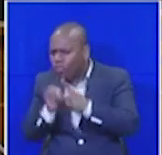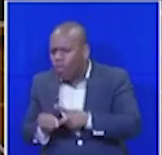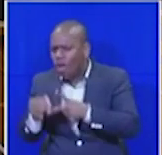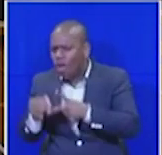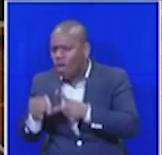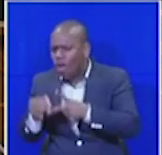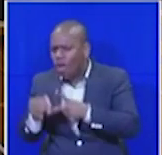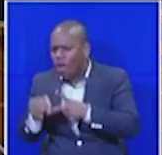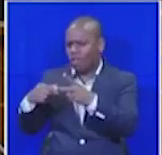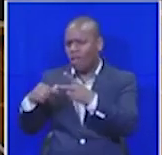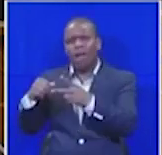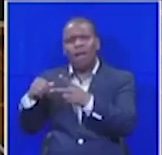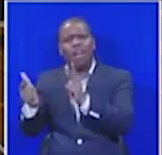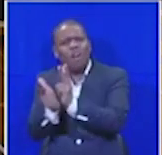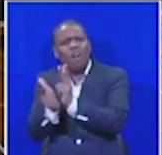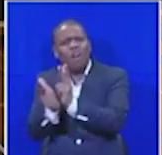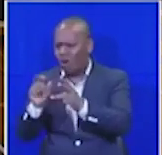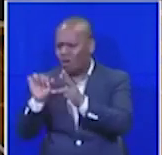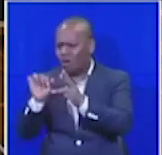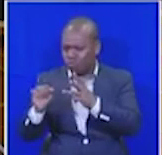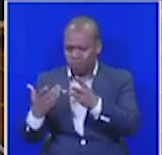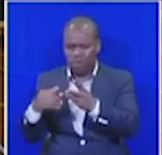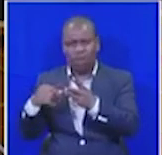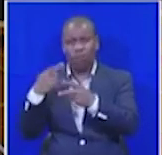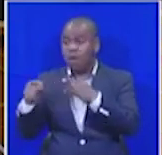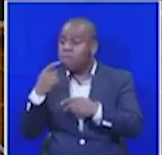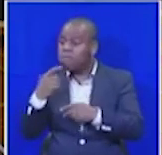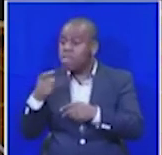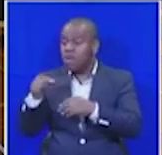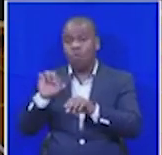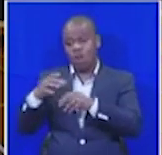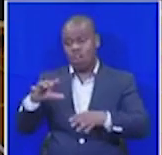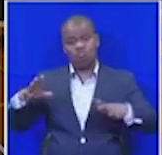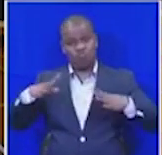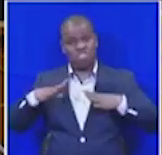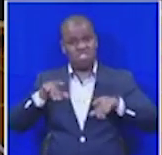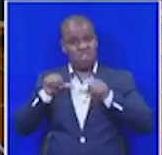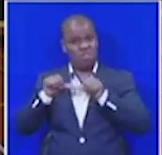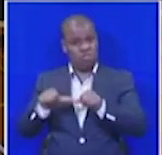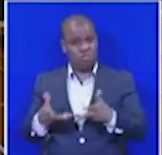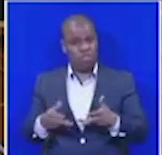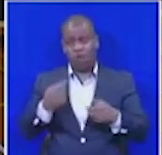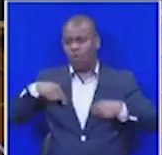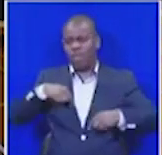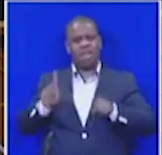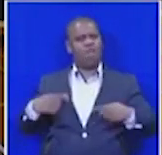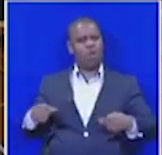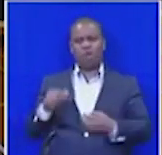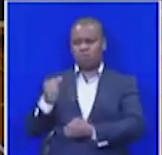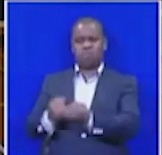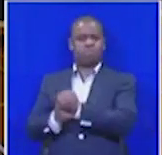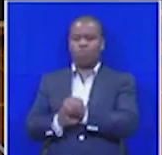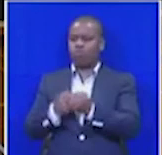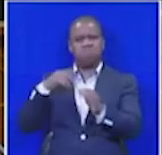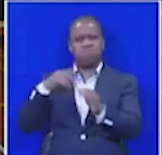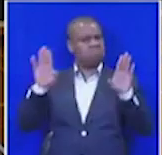legal defense, for simply Mr. Zuma's enrichment. We will not, and I say it up front, be complicit to